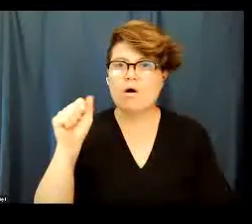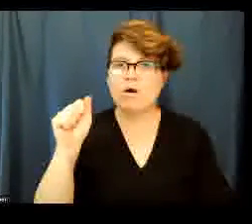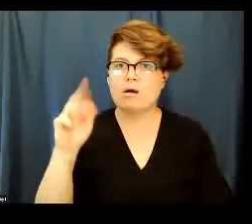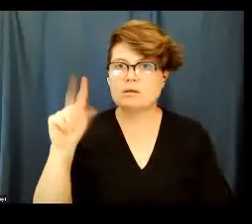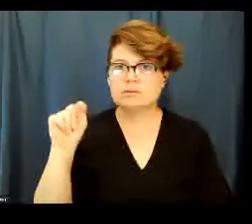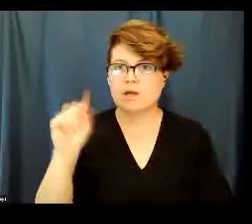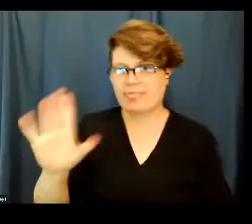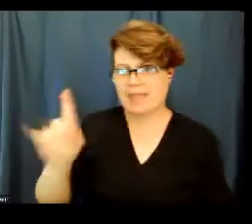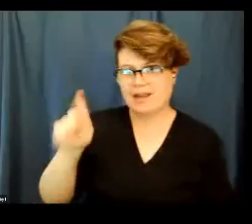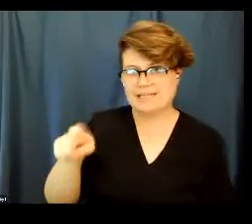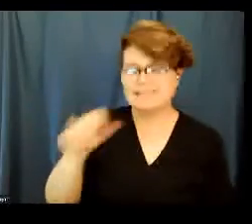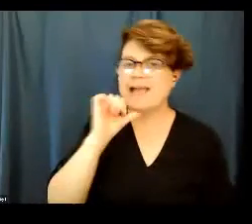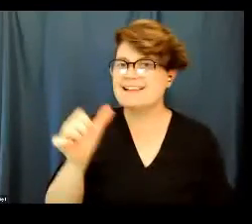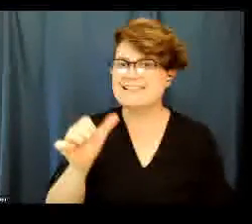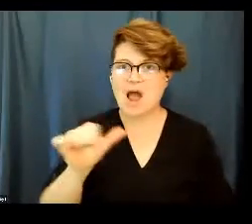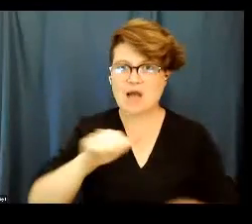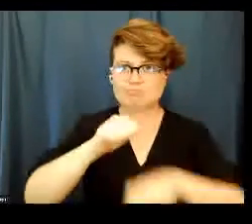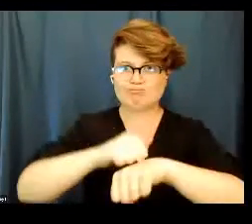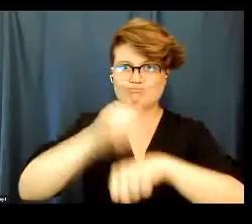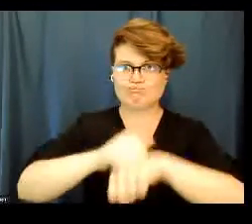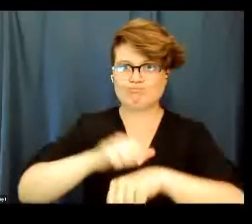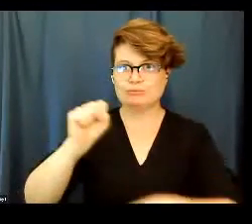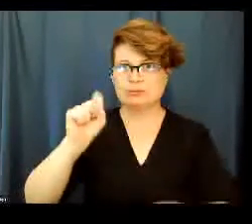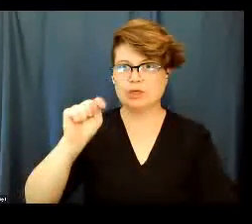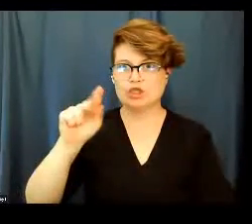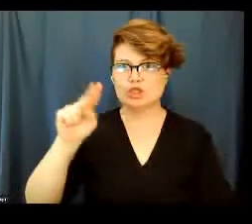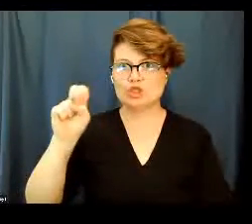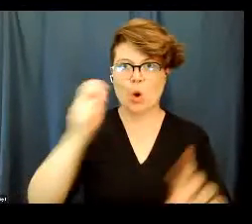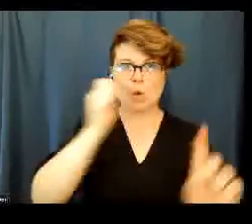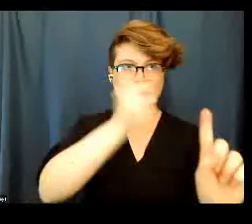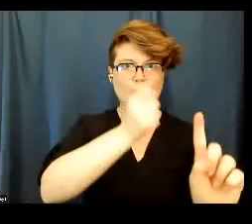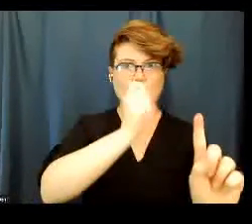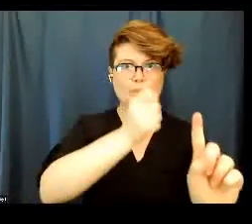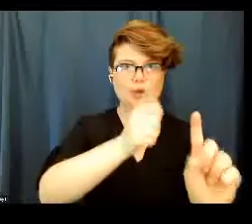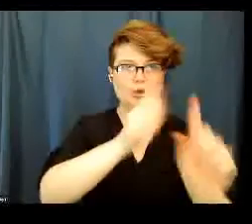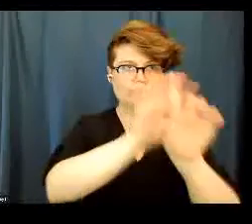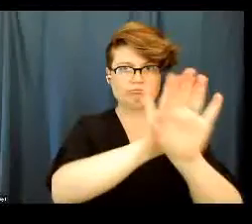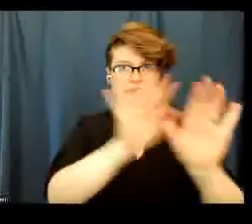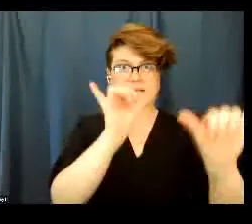stone. It's always going to be in motion.